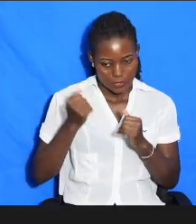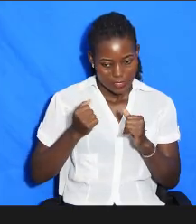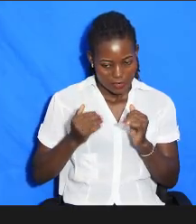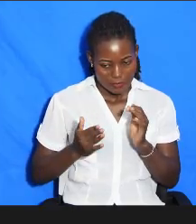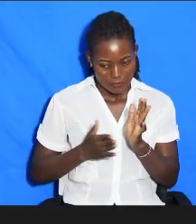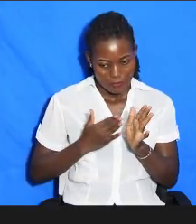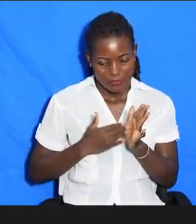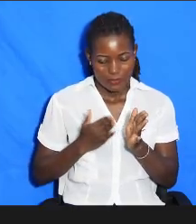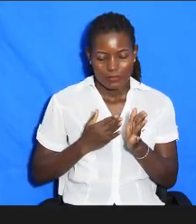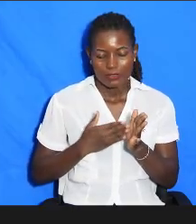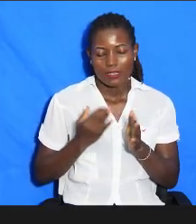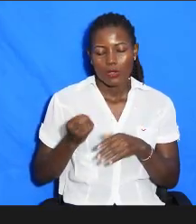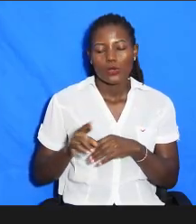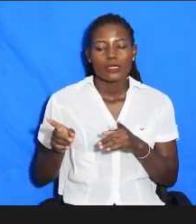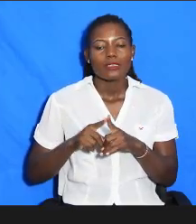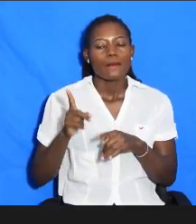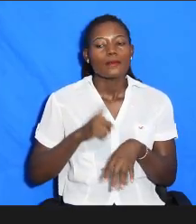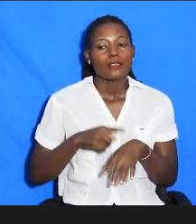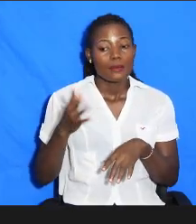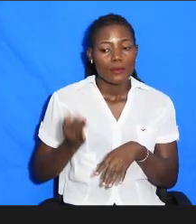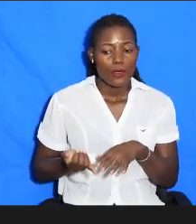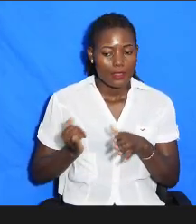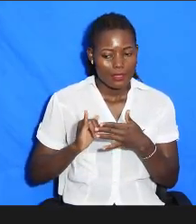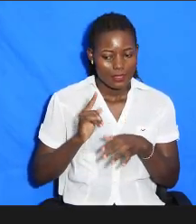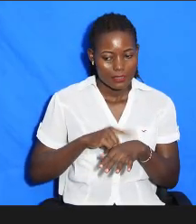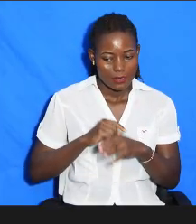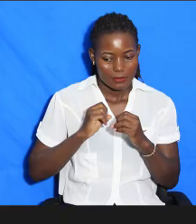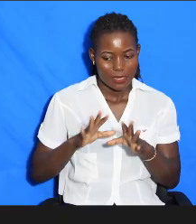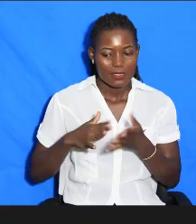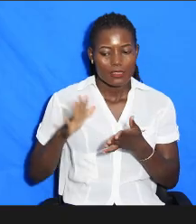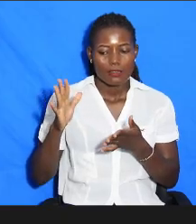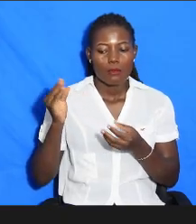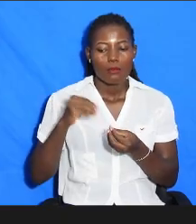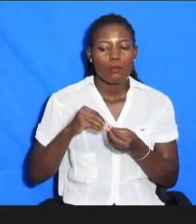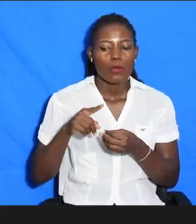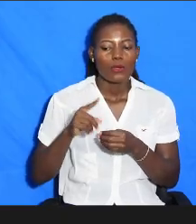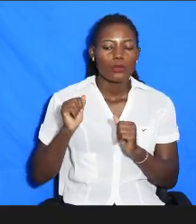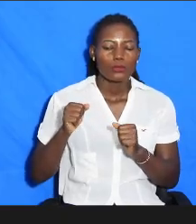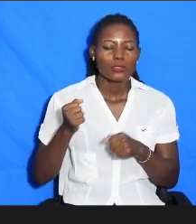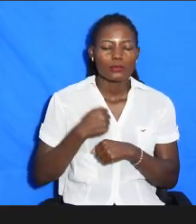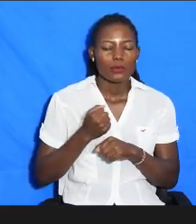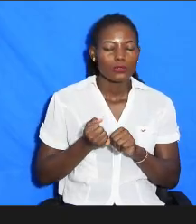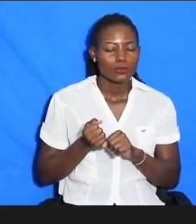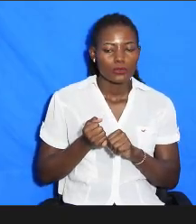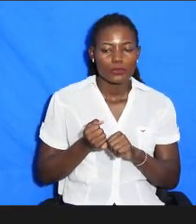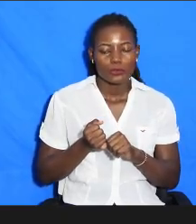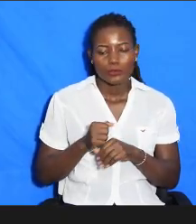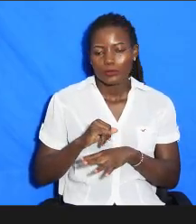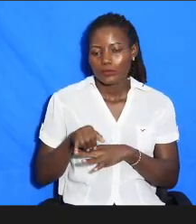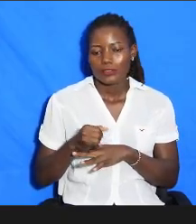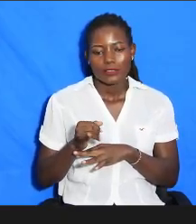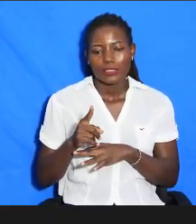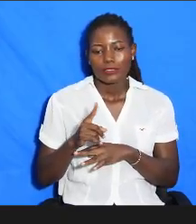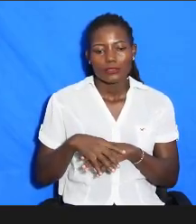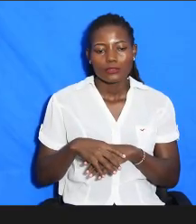faster than that or maintain the same time. Because in that period, there's nothing more you can do. There's no magic that you can do. It's just a matter of